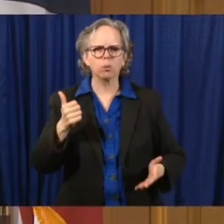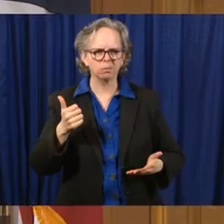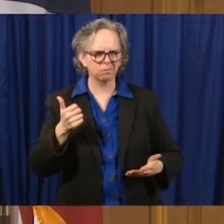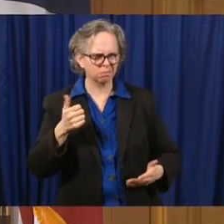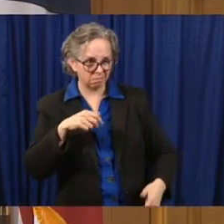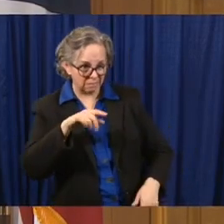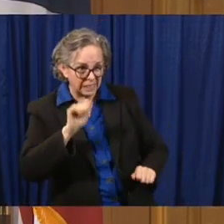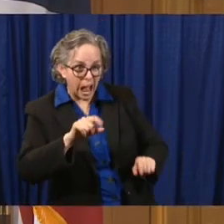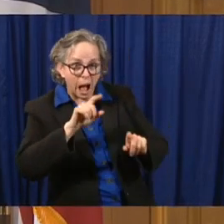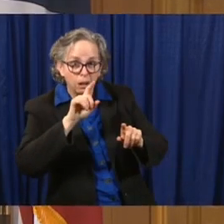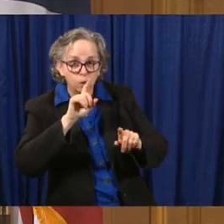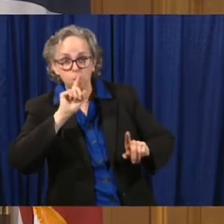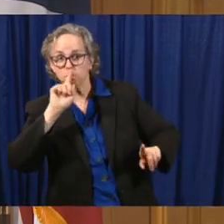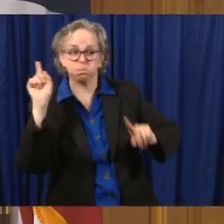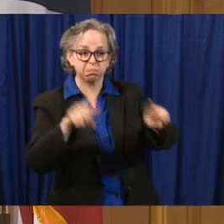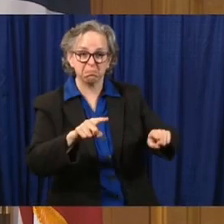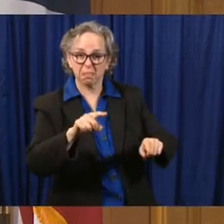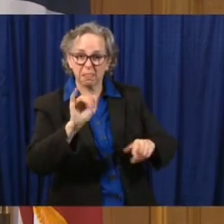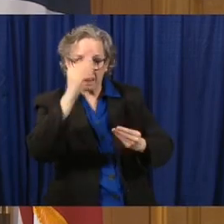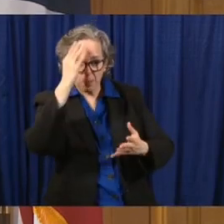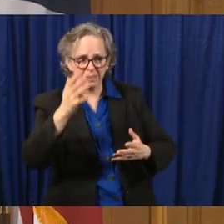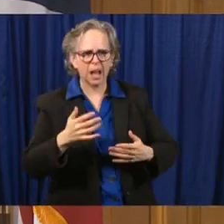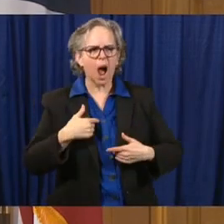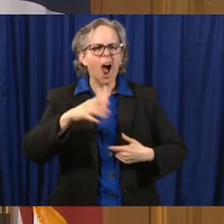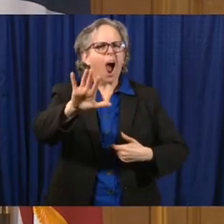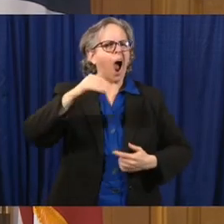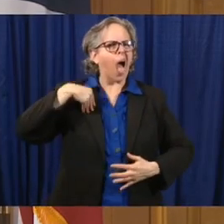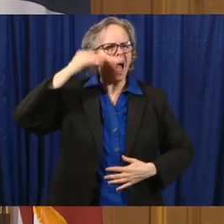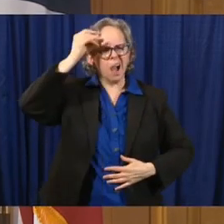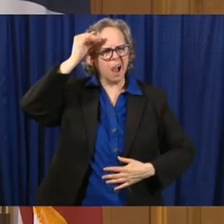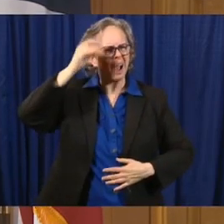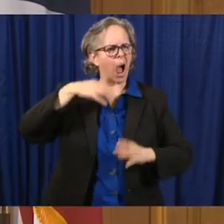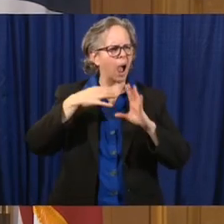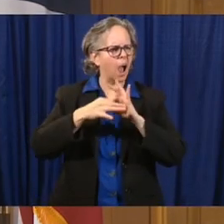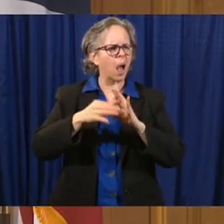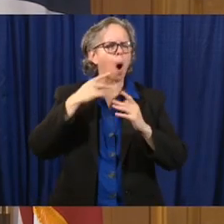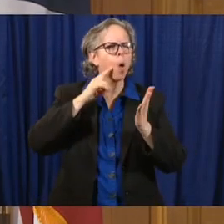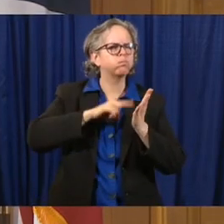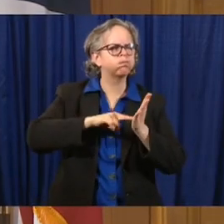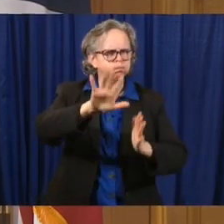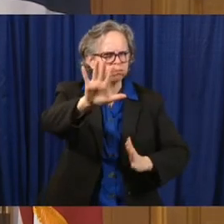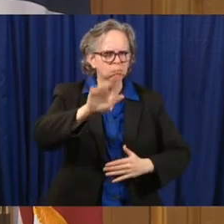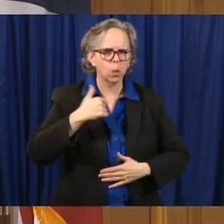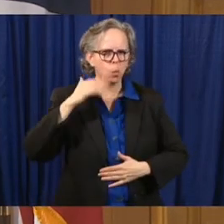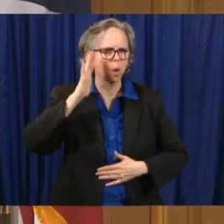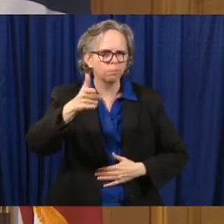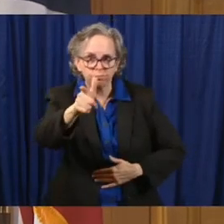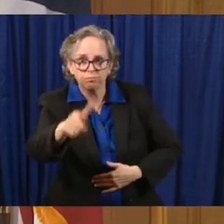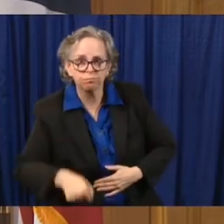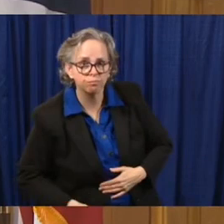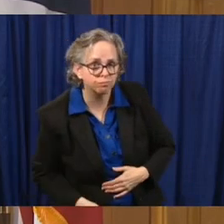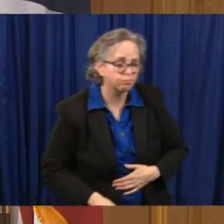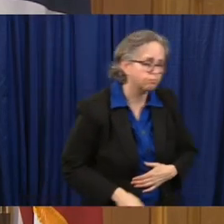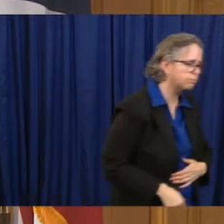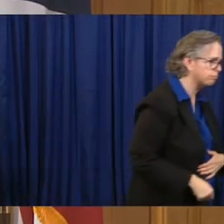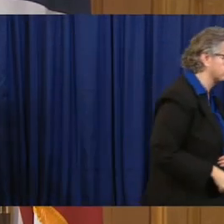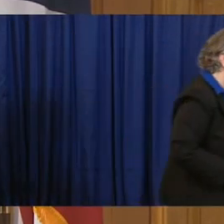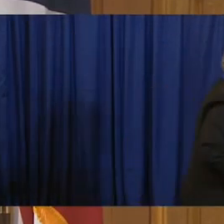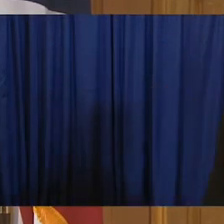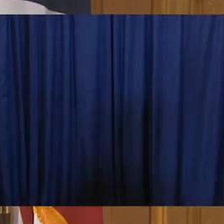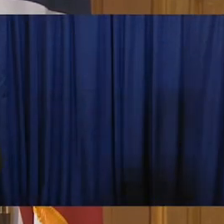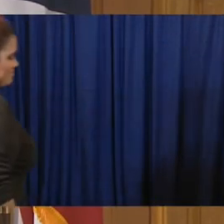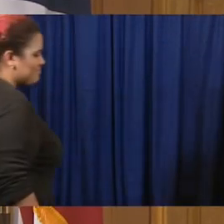Okay, concerns have also been raised about hospitals not releasing their number of infected staff. The Nursing